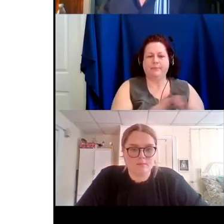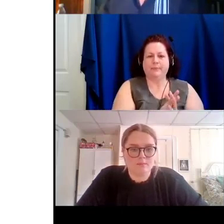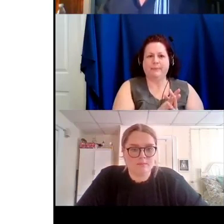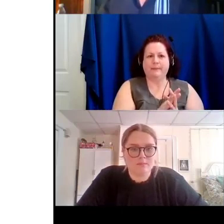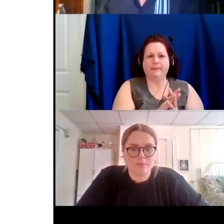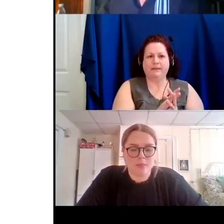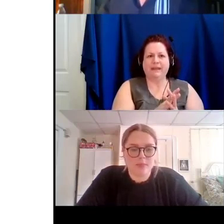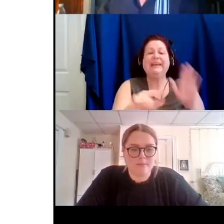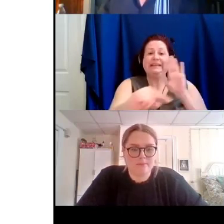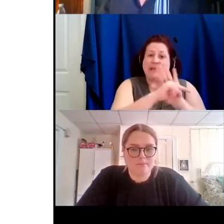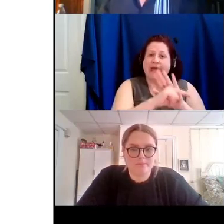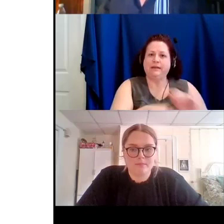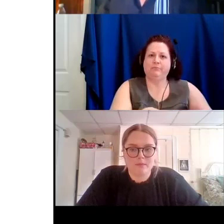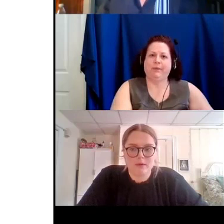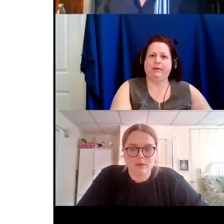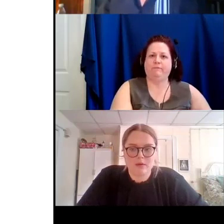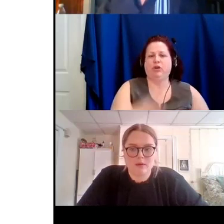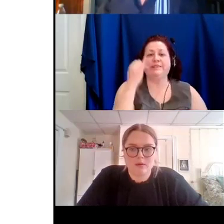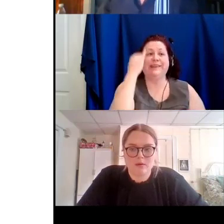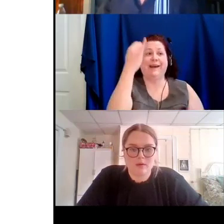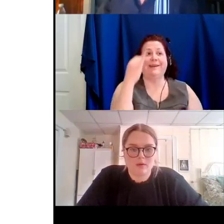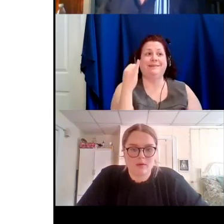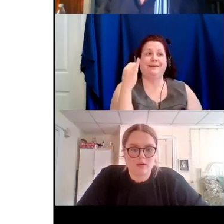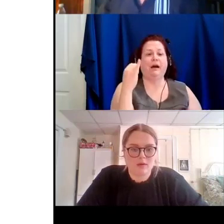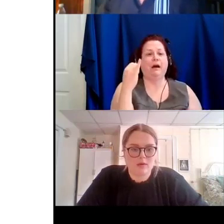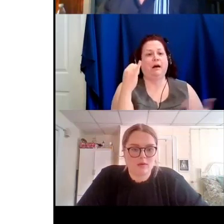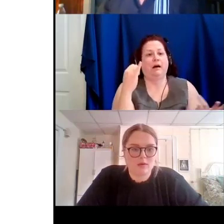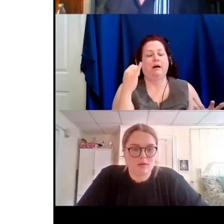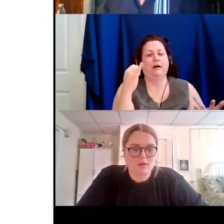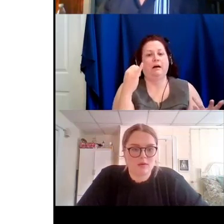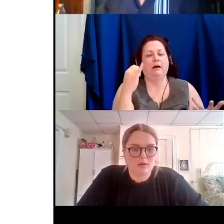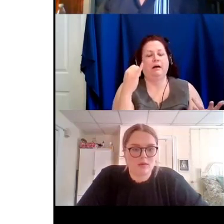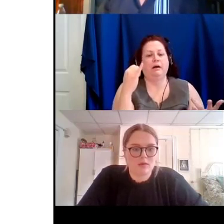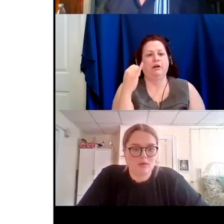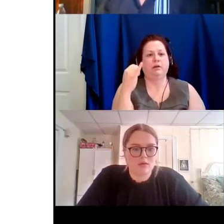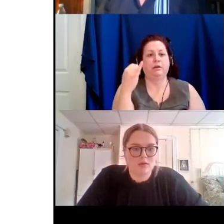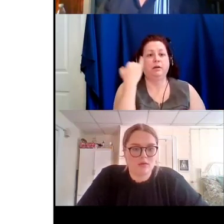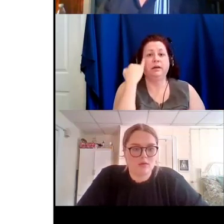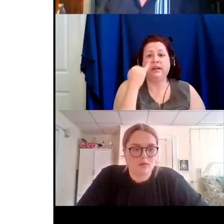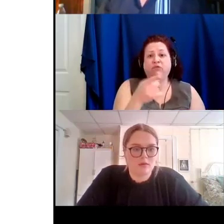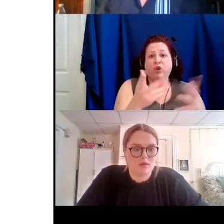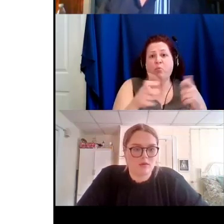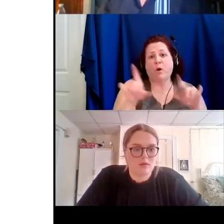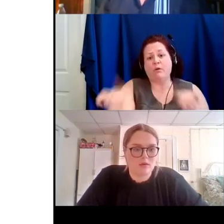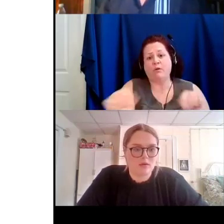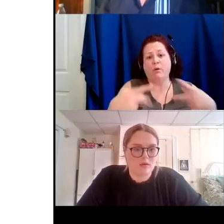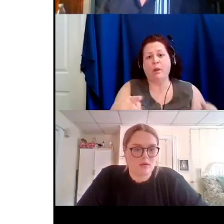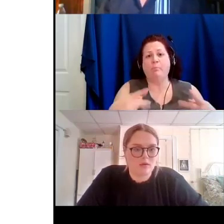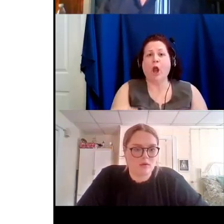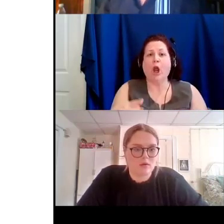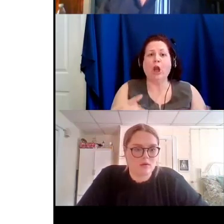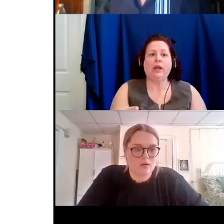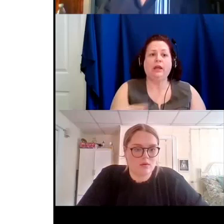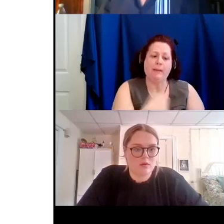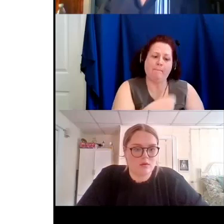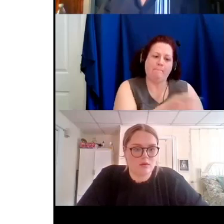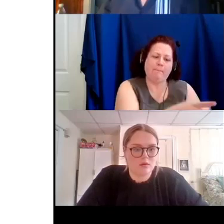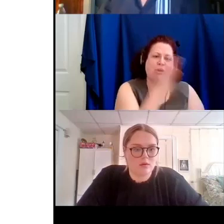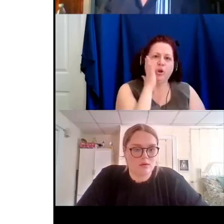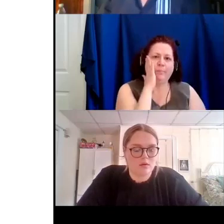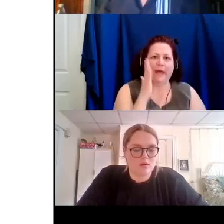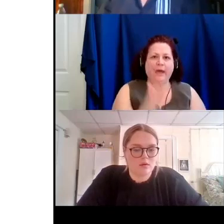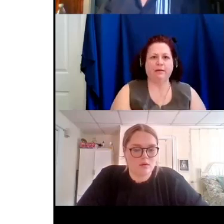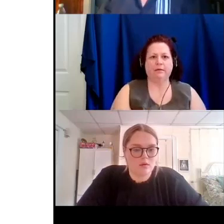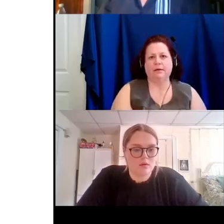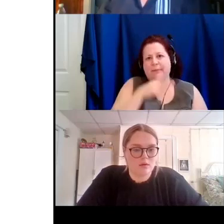it is negative behavior. It's the idea that if if you want to go to the party, make your bed. That's what my